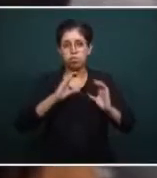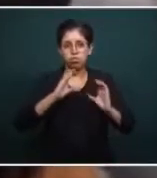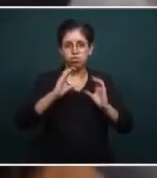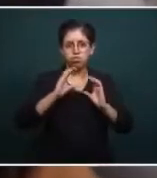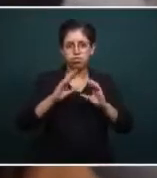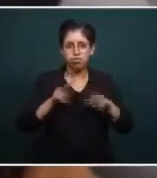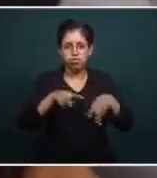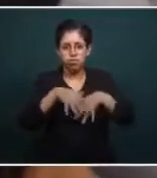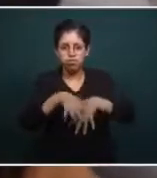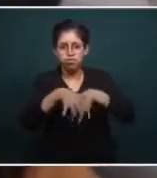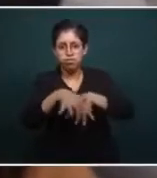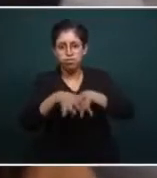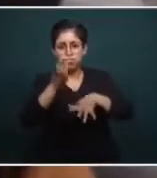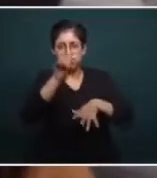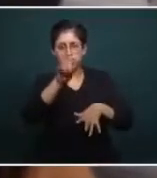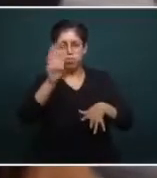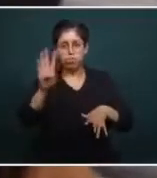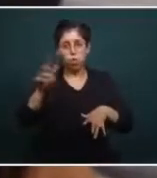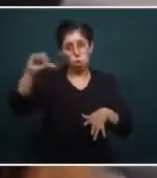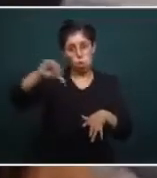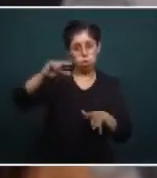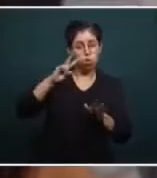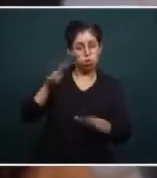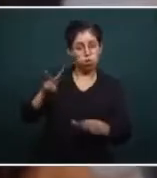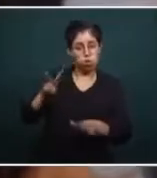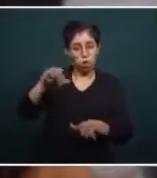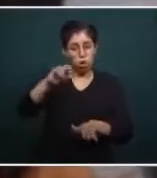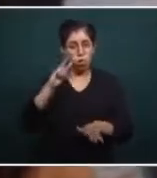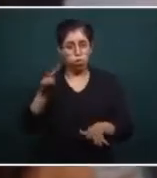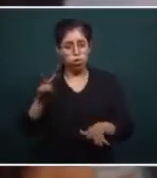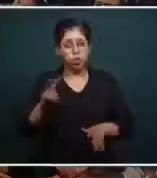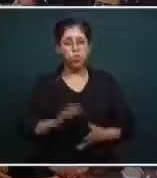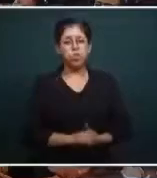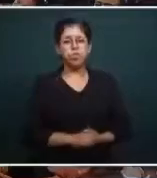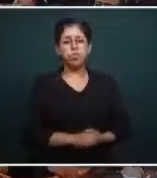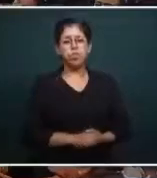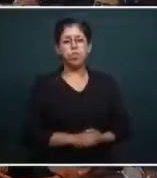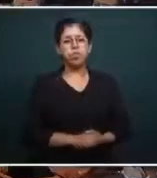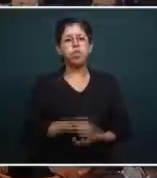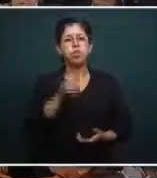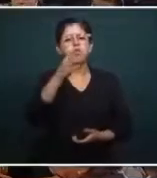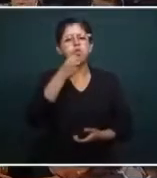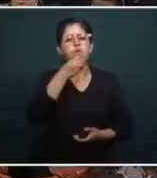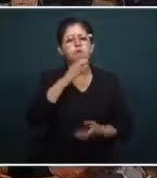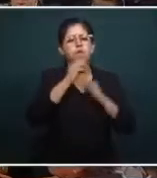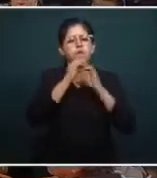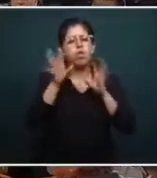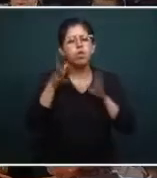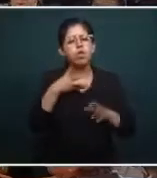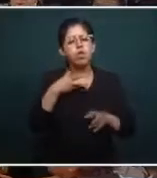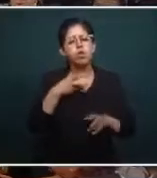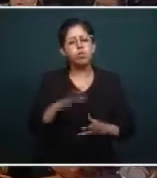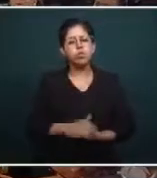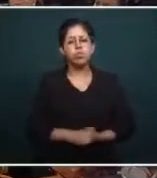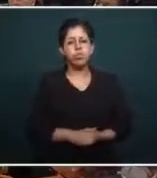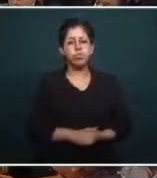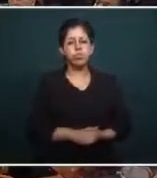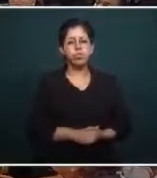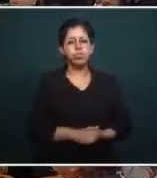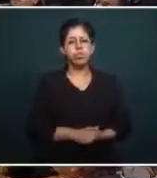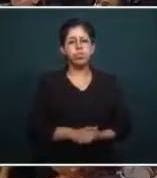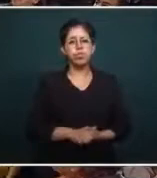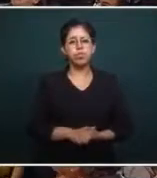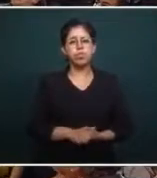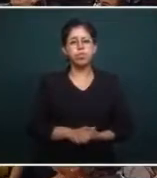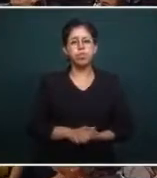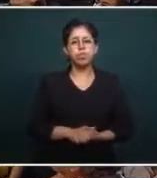going to recover the Playa del Mar? Yes. ¿Qué información Uh, tienen? What information do you have? please.